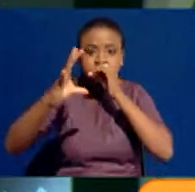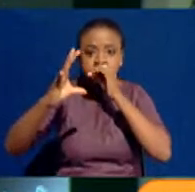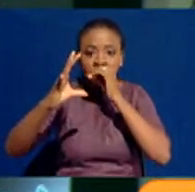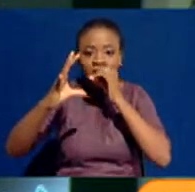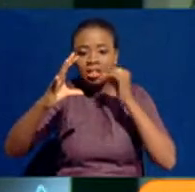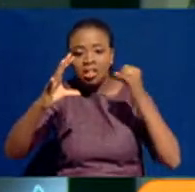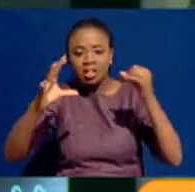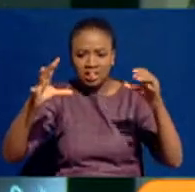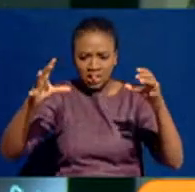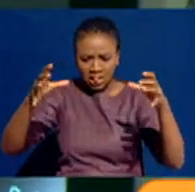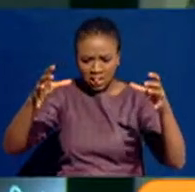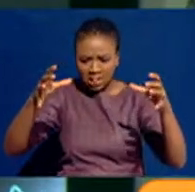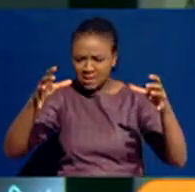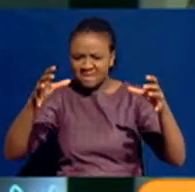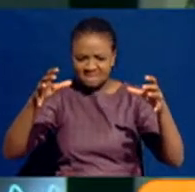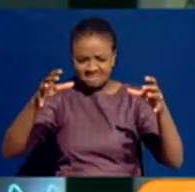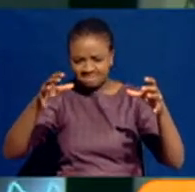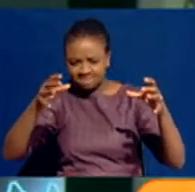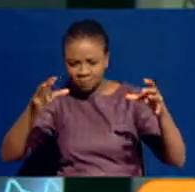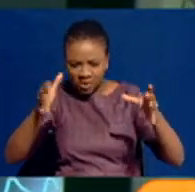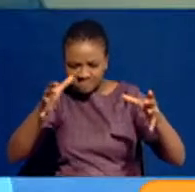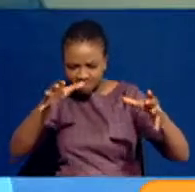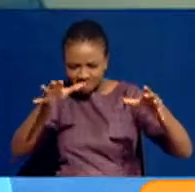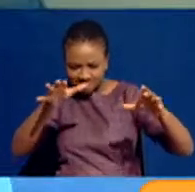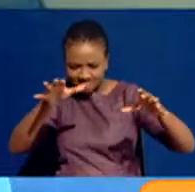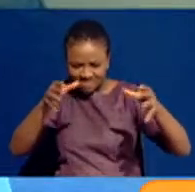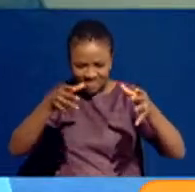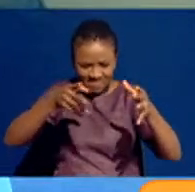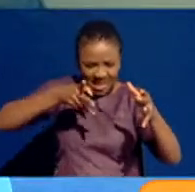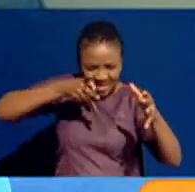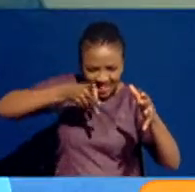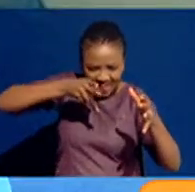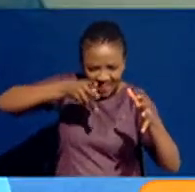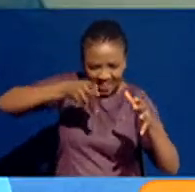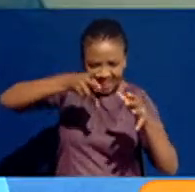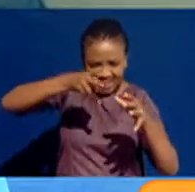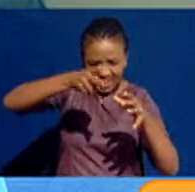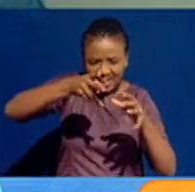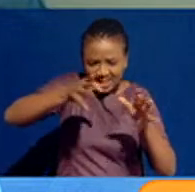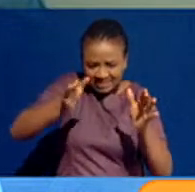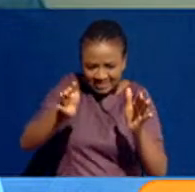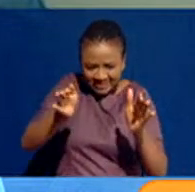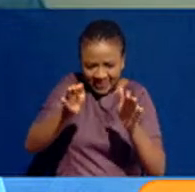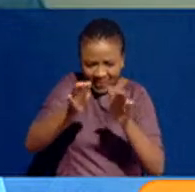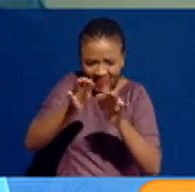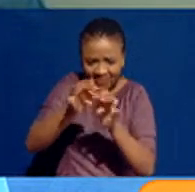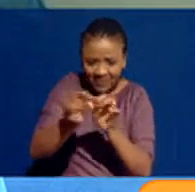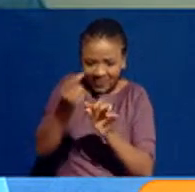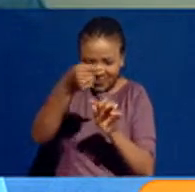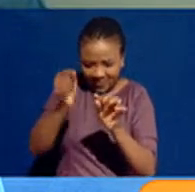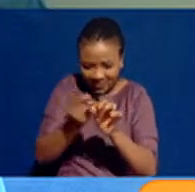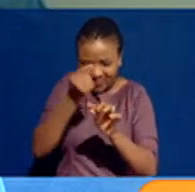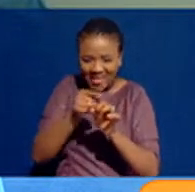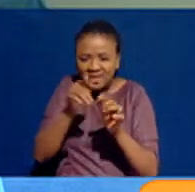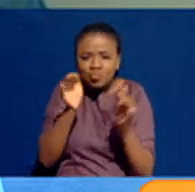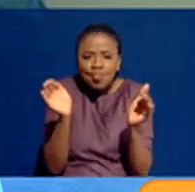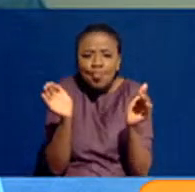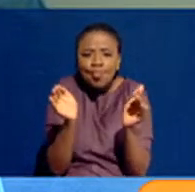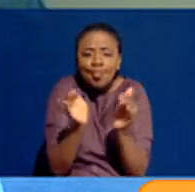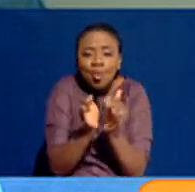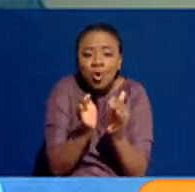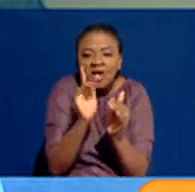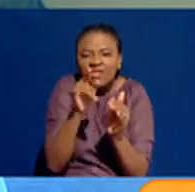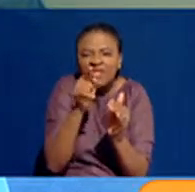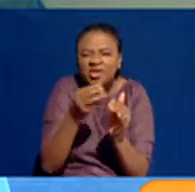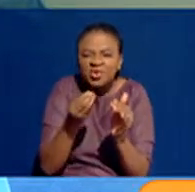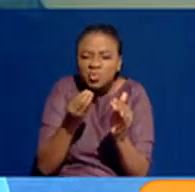food. We shape it in such a way that we make it a tiny tube so that when you eat, you can't finish more than 4 to 10 tablespoons of food. You